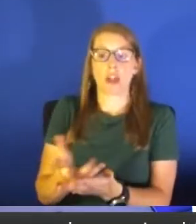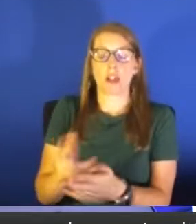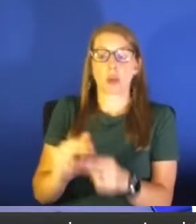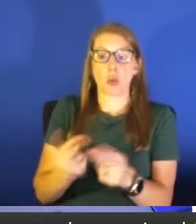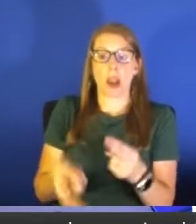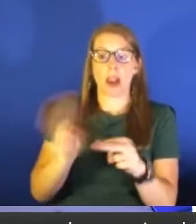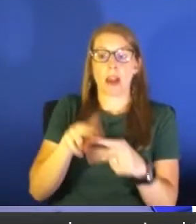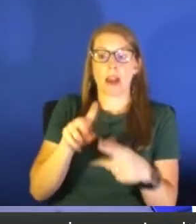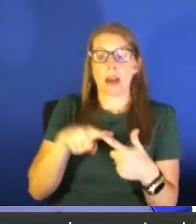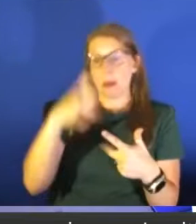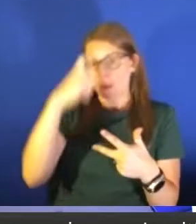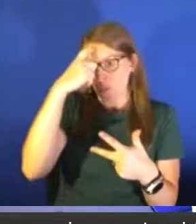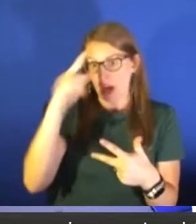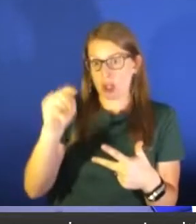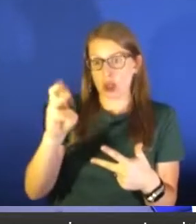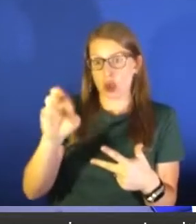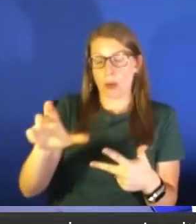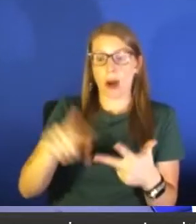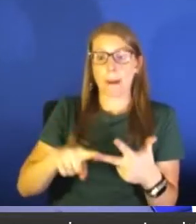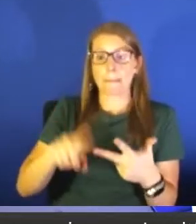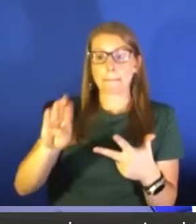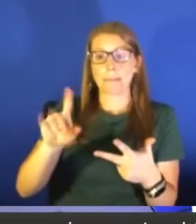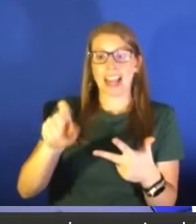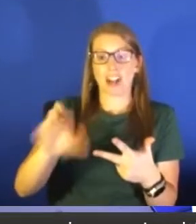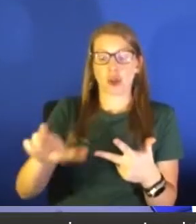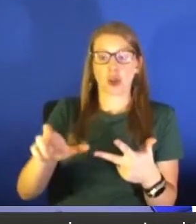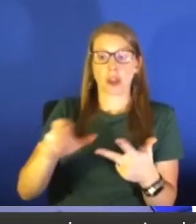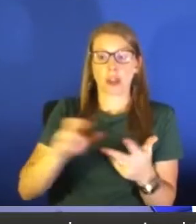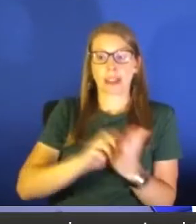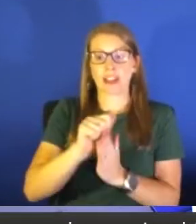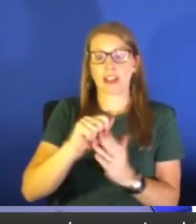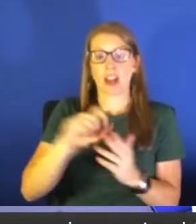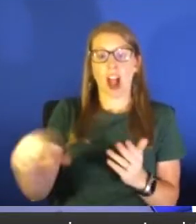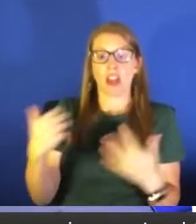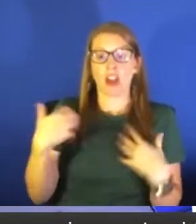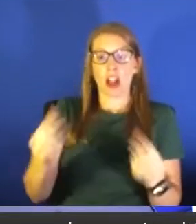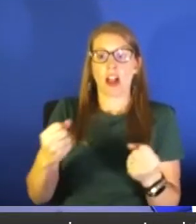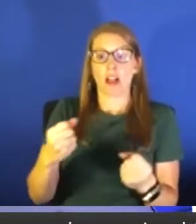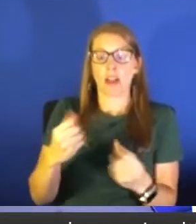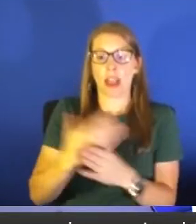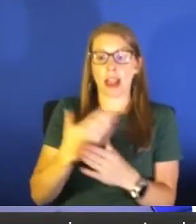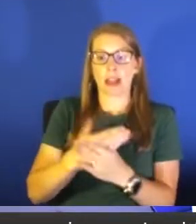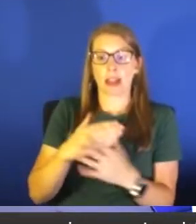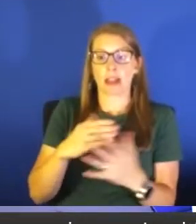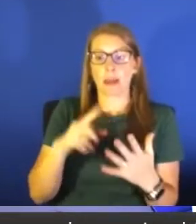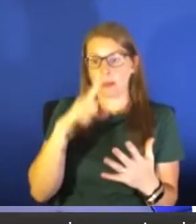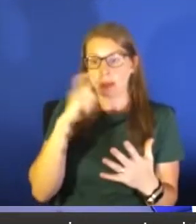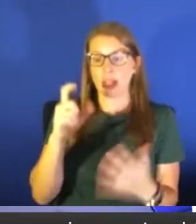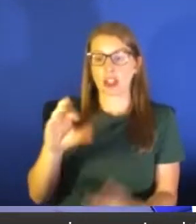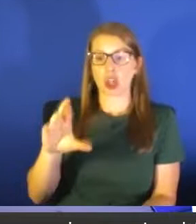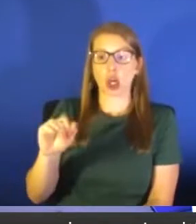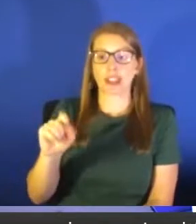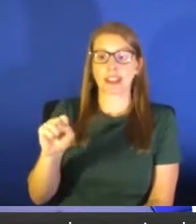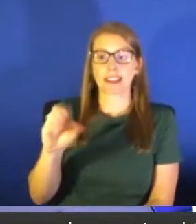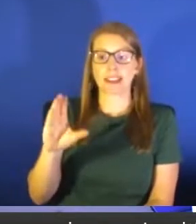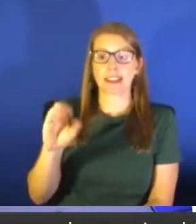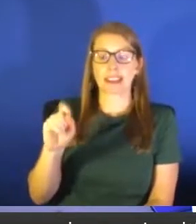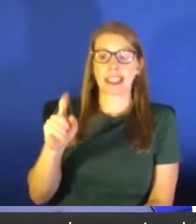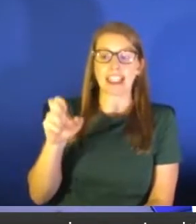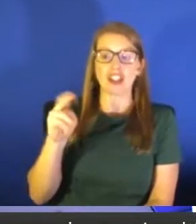brain tumors, bladder cancer, and other health hazards, including being carcinogenic in humans. So again, I